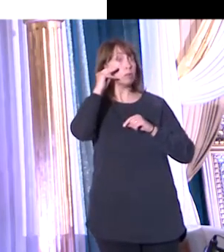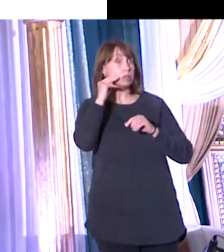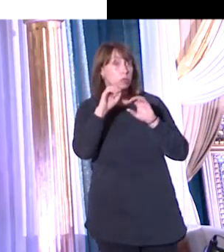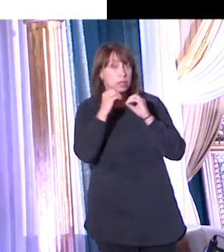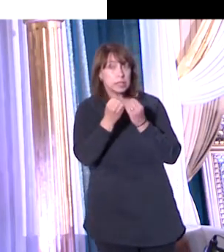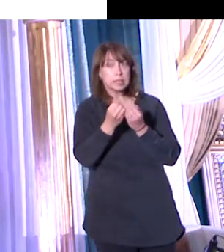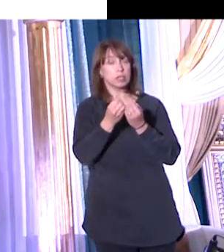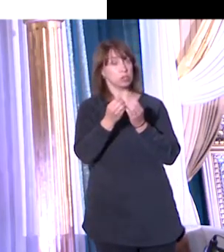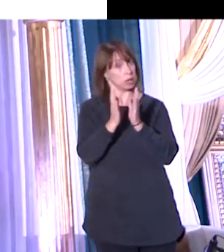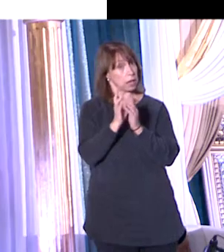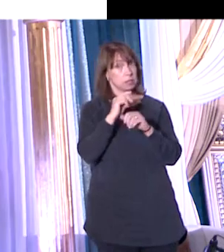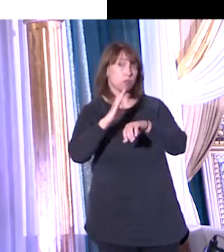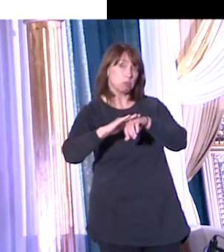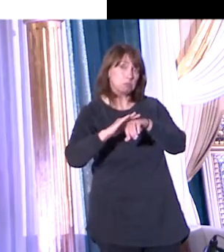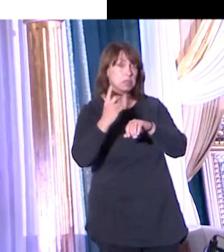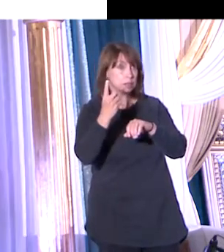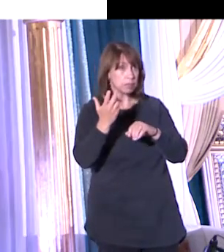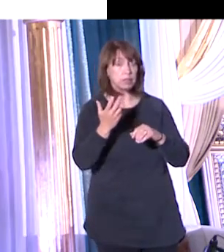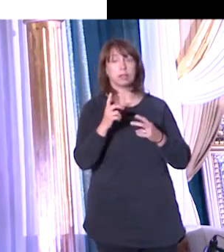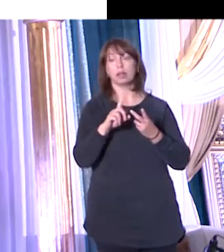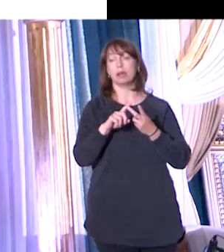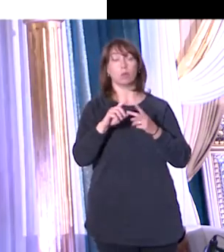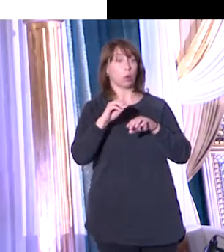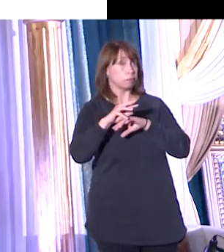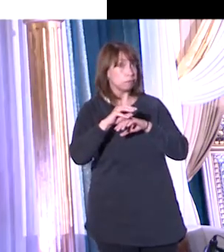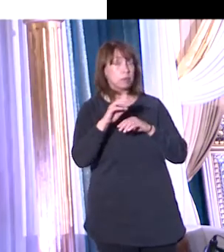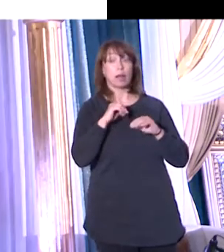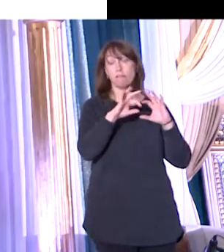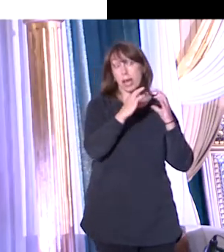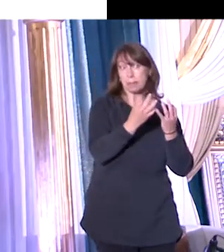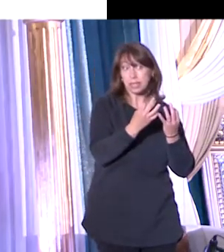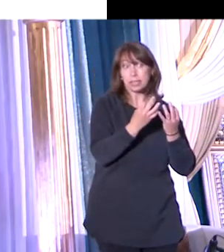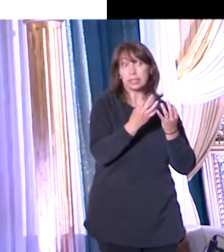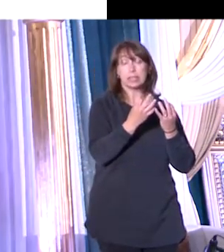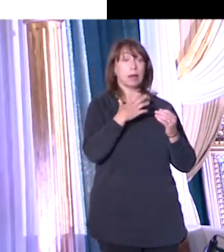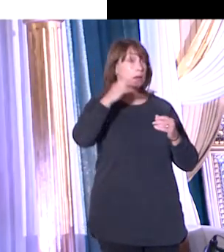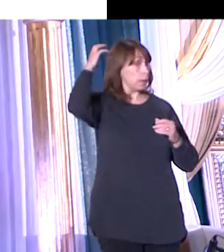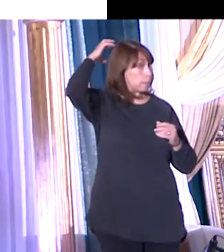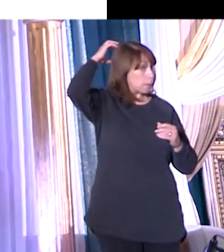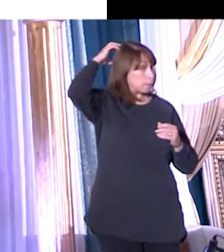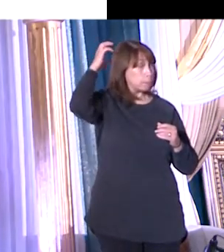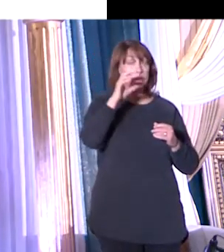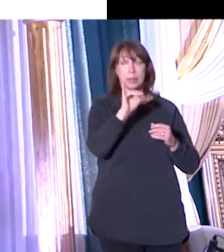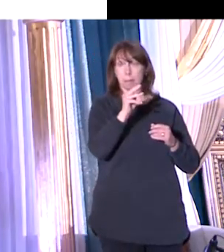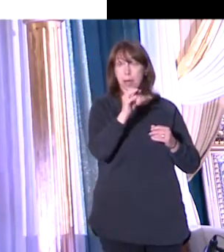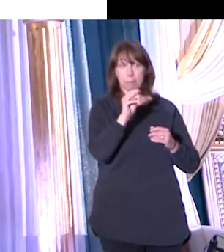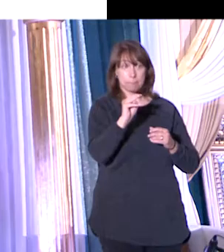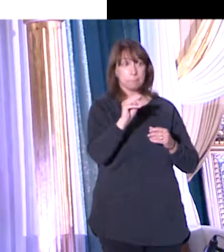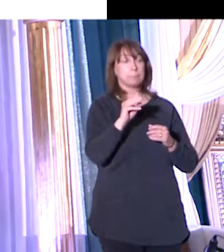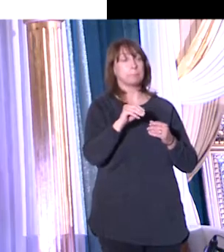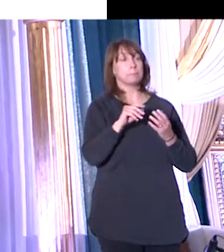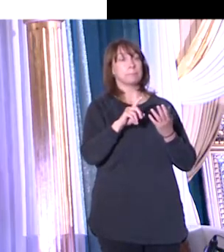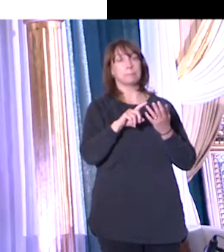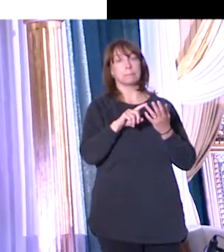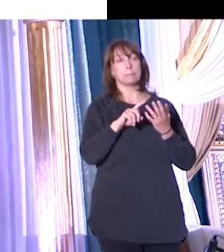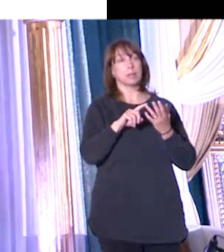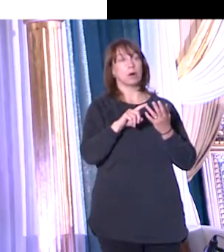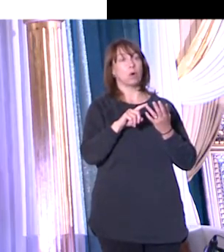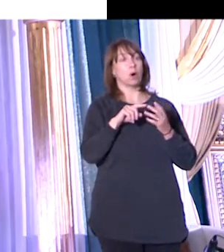organization. People mentioned family, their local imam or sheikh, and then a number of other